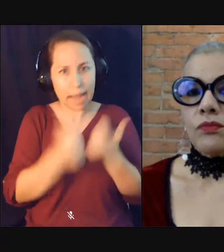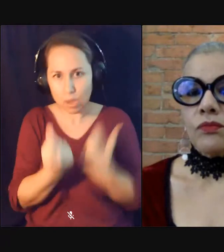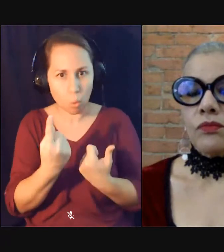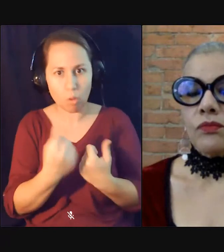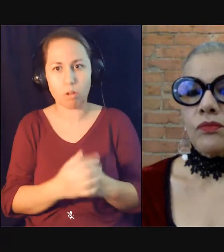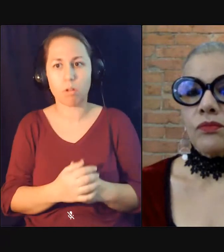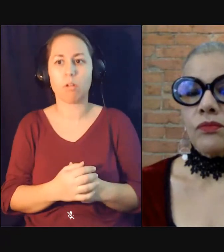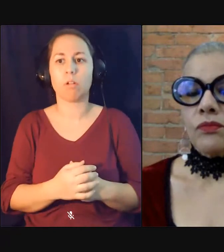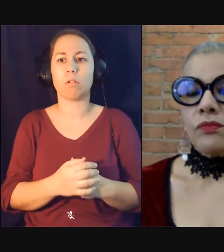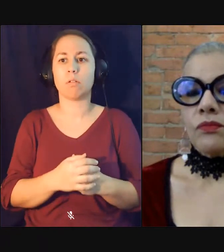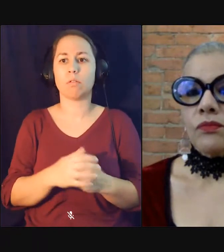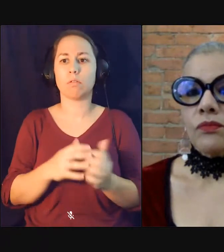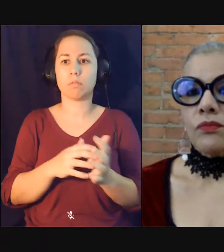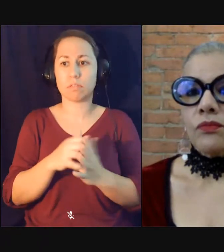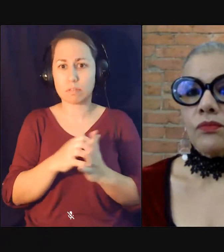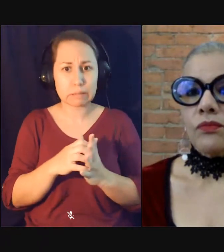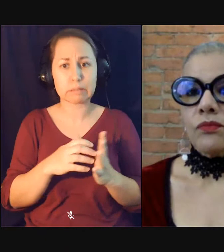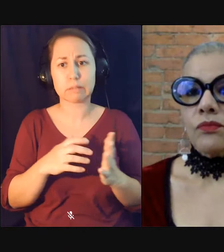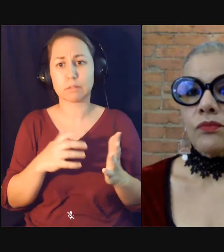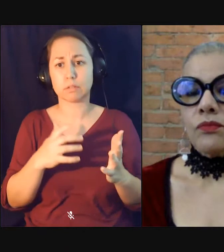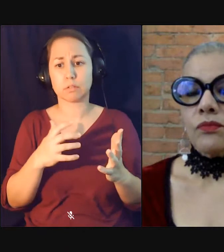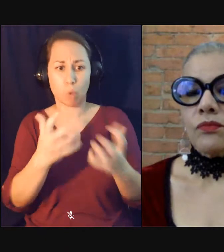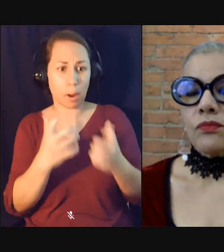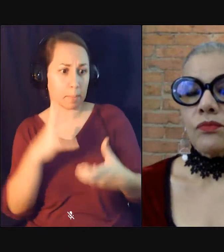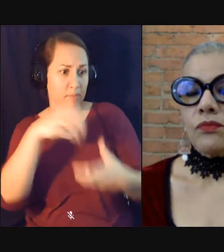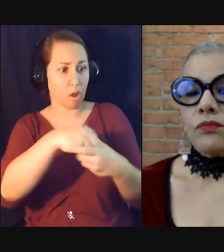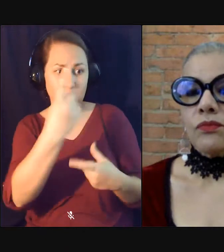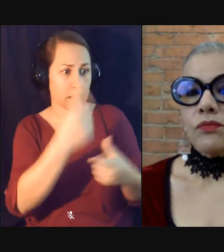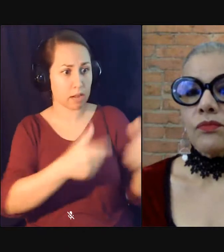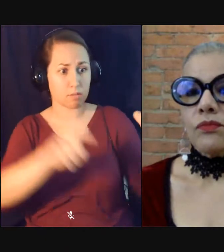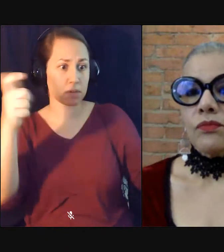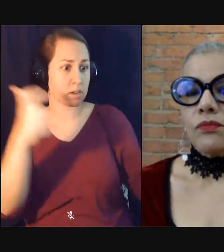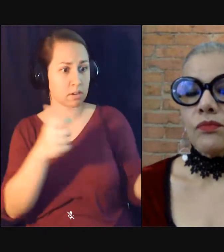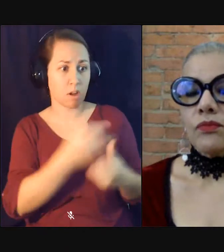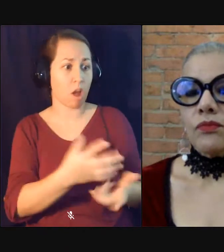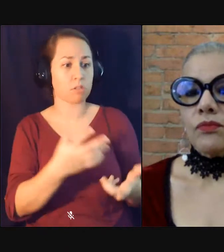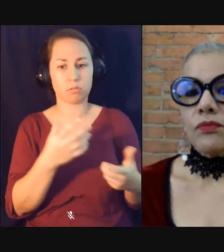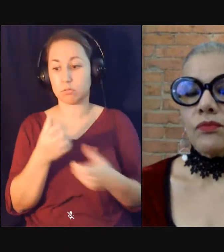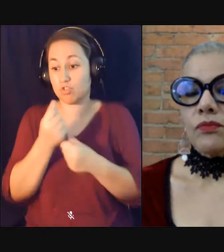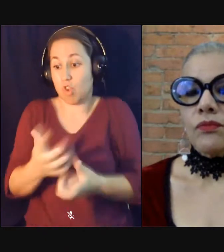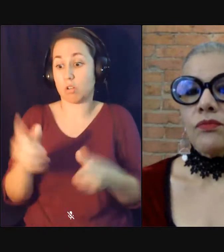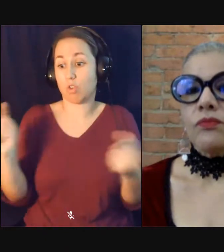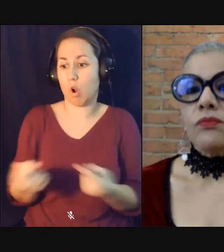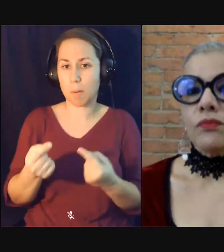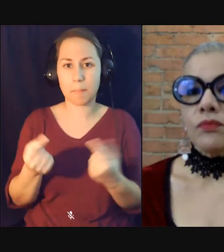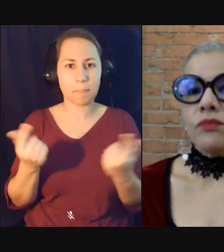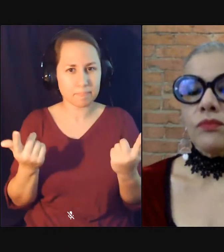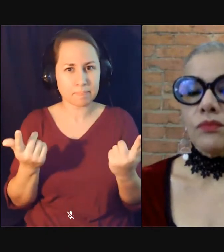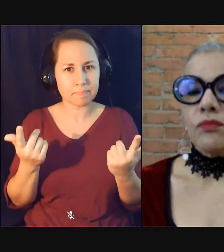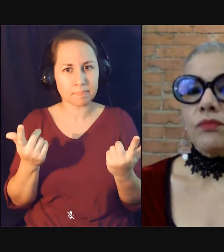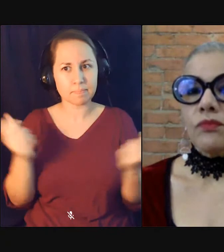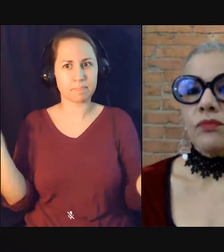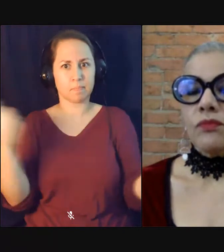loneliness, desire to be part of a greater cause, and desire to cause harm that all of us feel. So